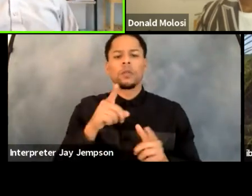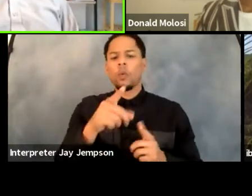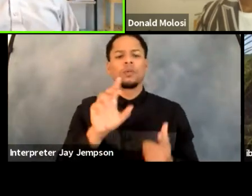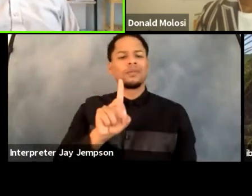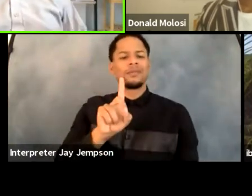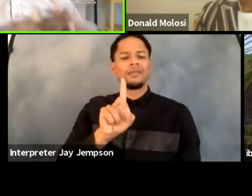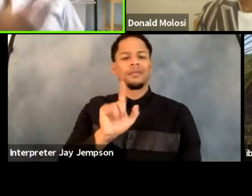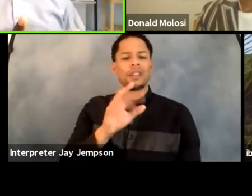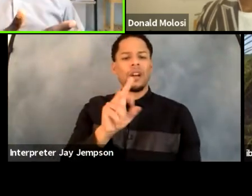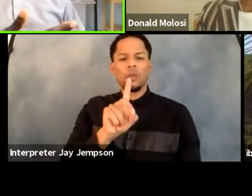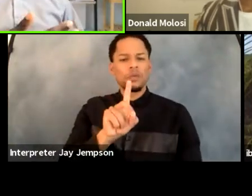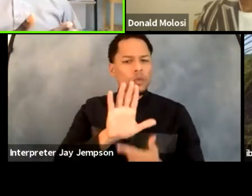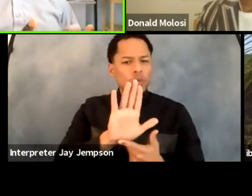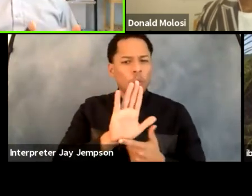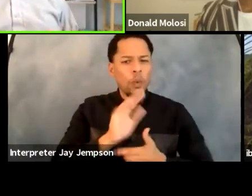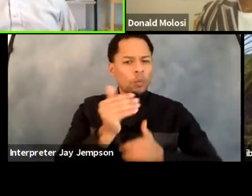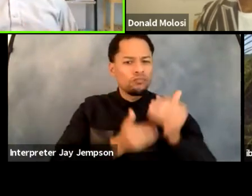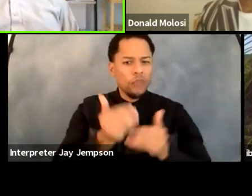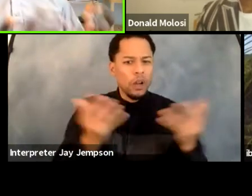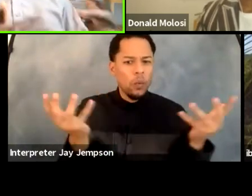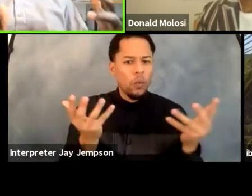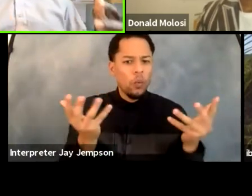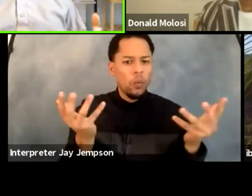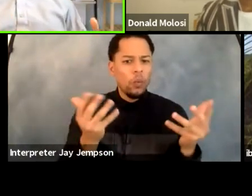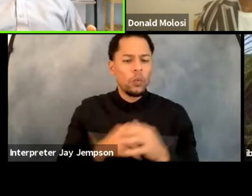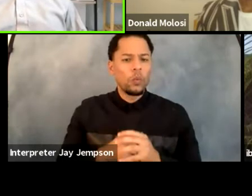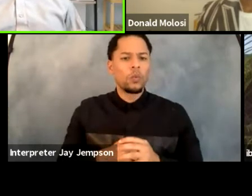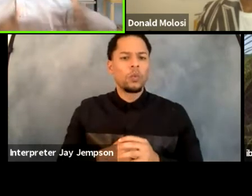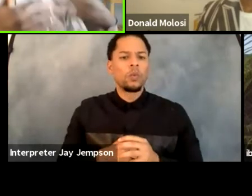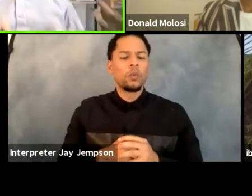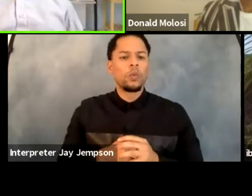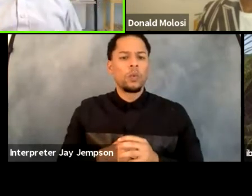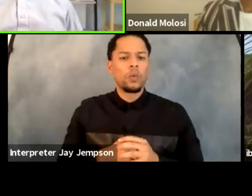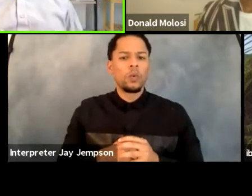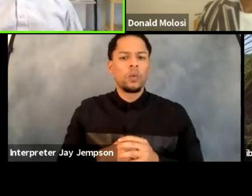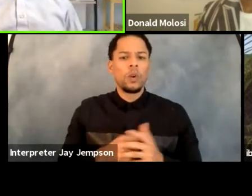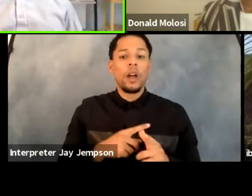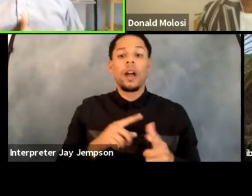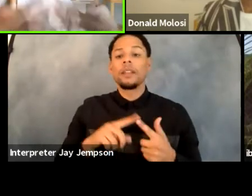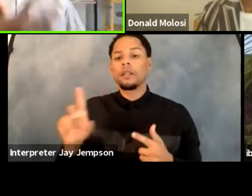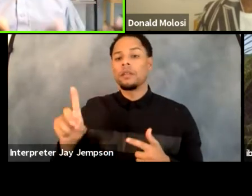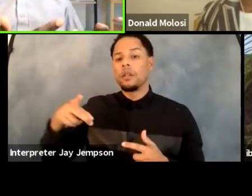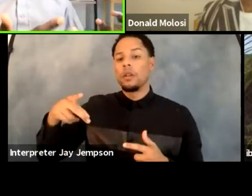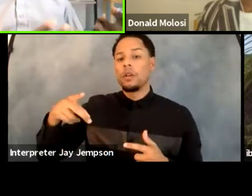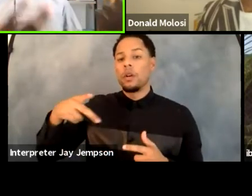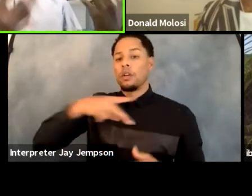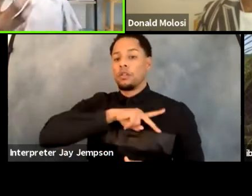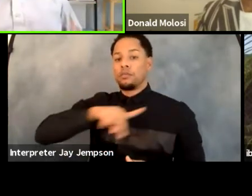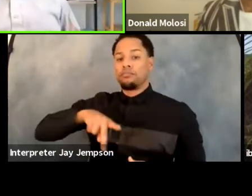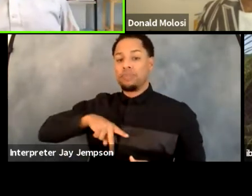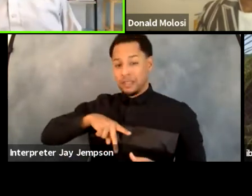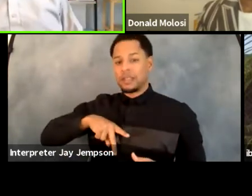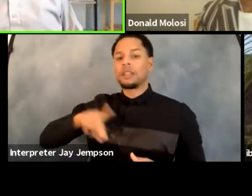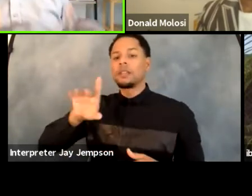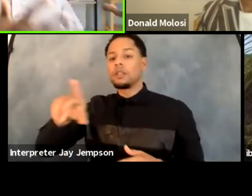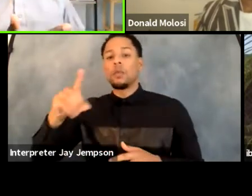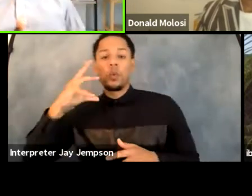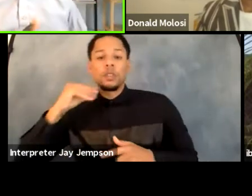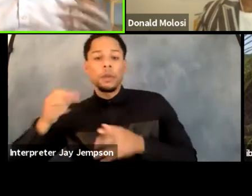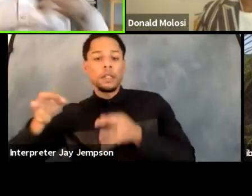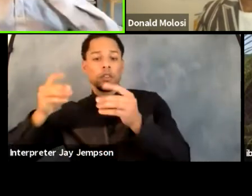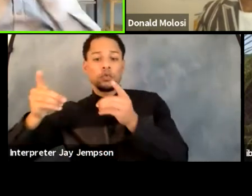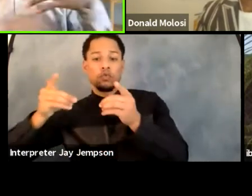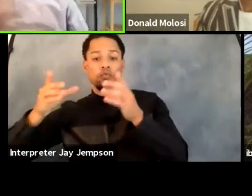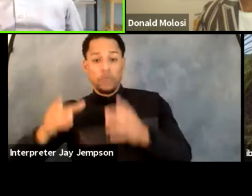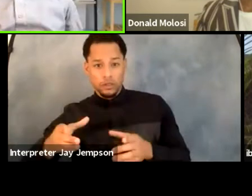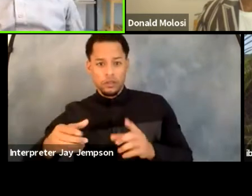process as a playwright now, Donat? And I'm going to come to Princess as a director. What's your own process? But let's start with Donat first. What's your